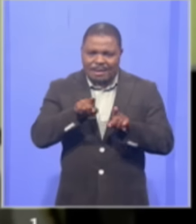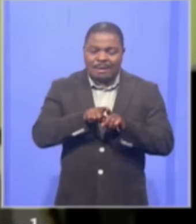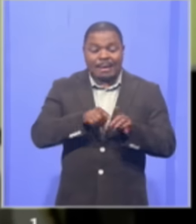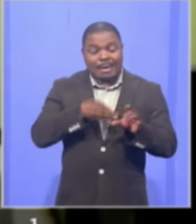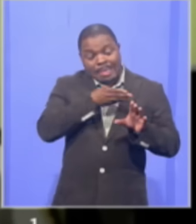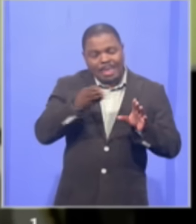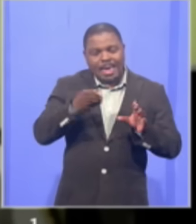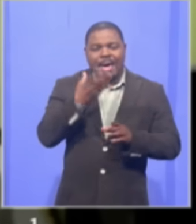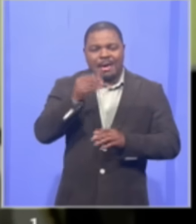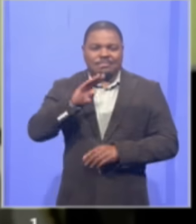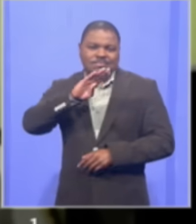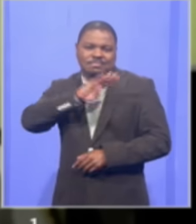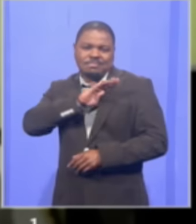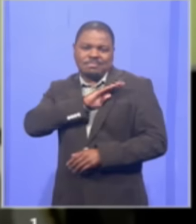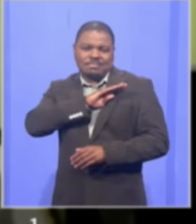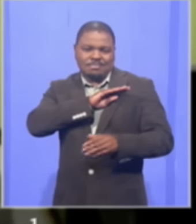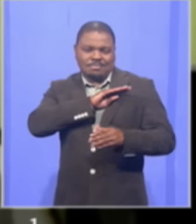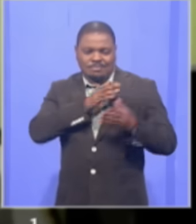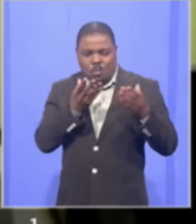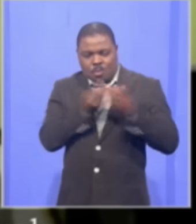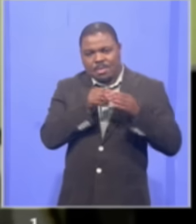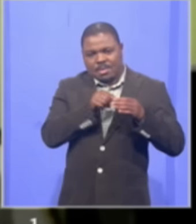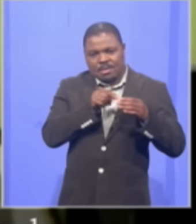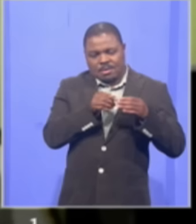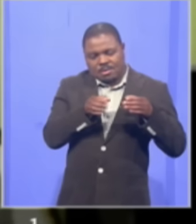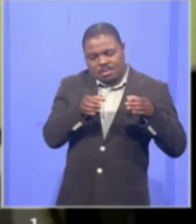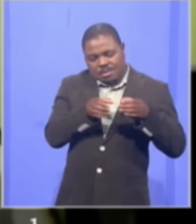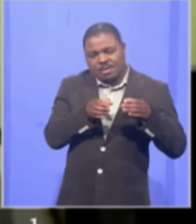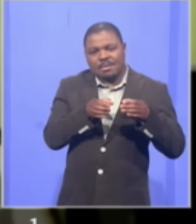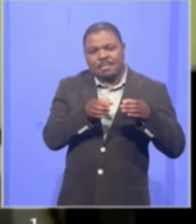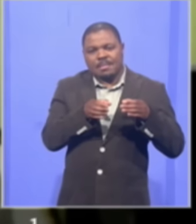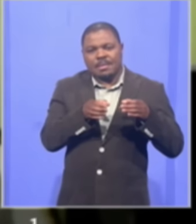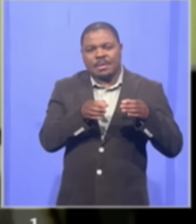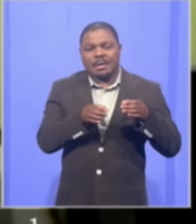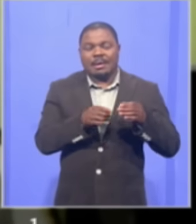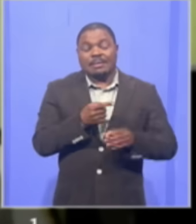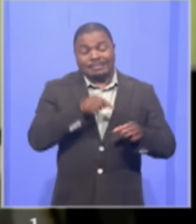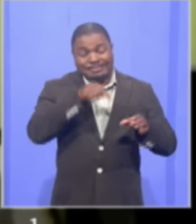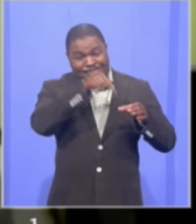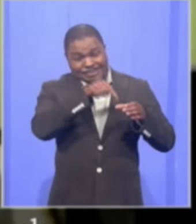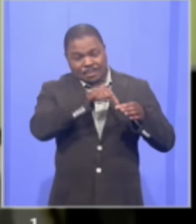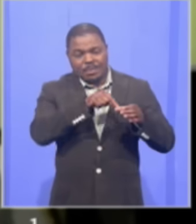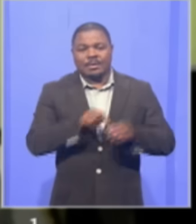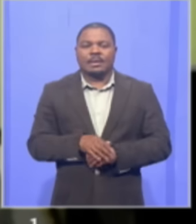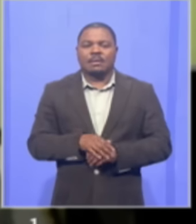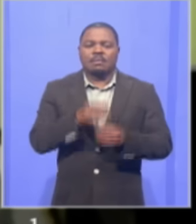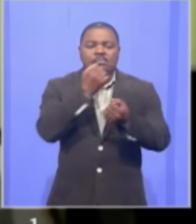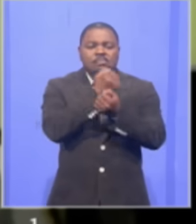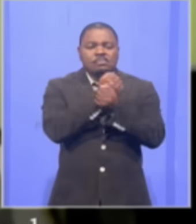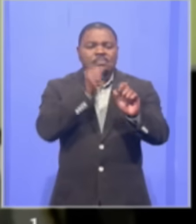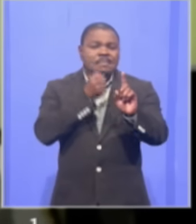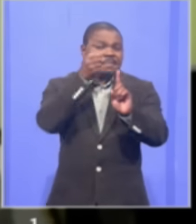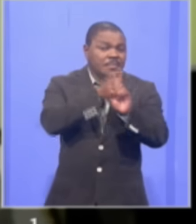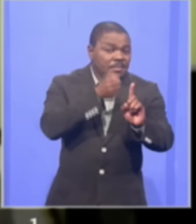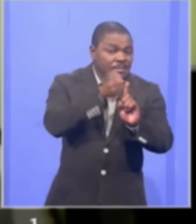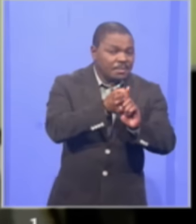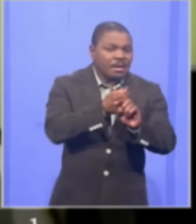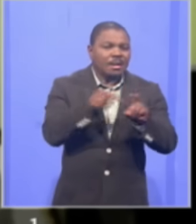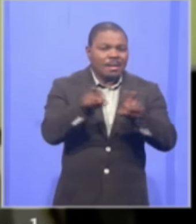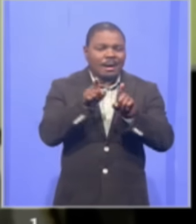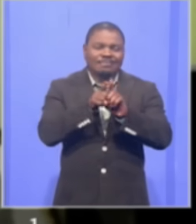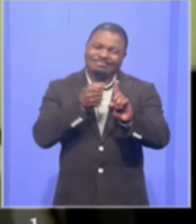armies. UNIP never had a liberation army. So the one factor is that liberation is a